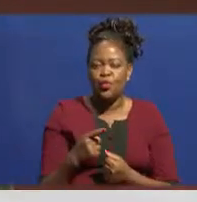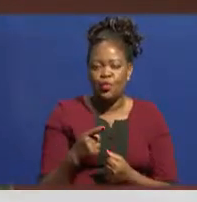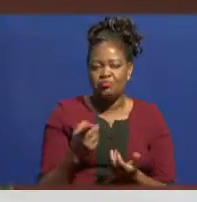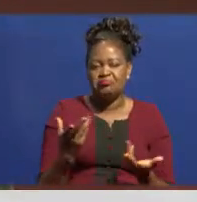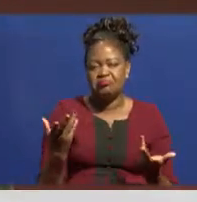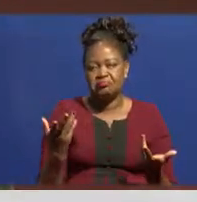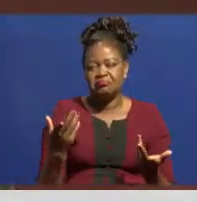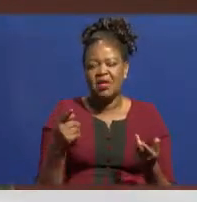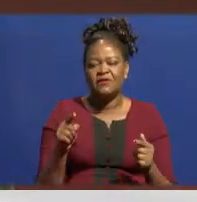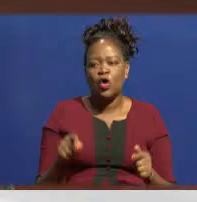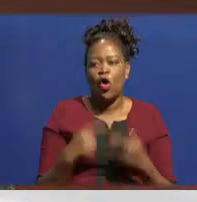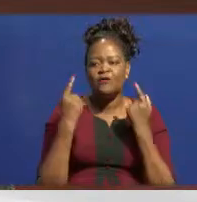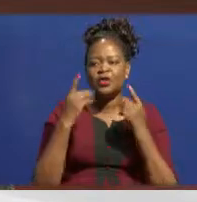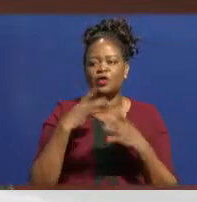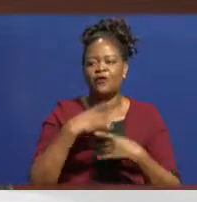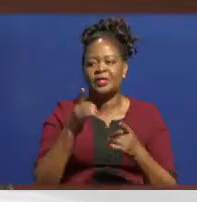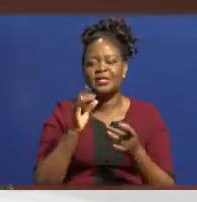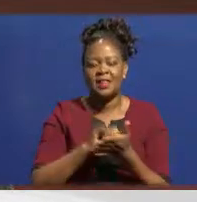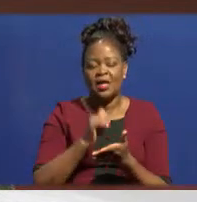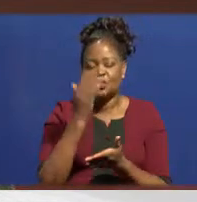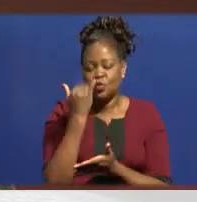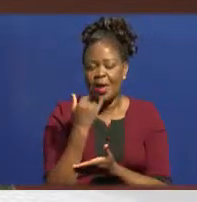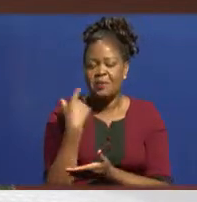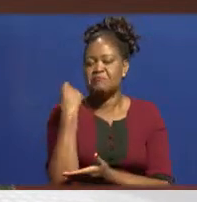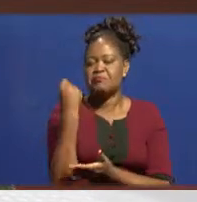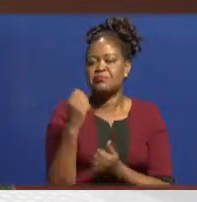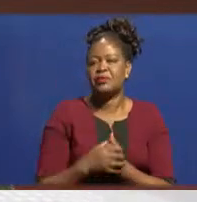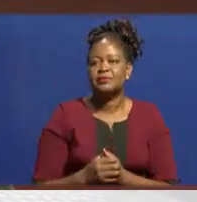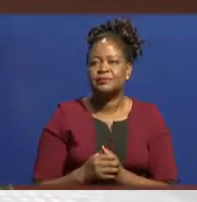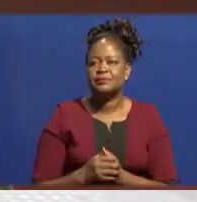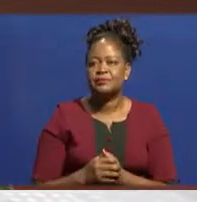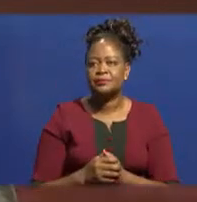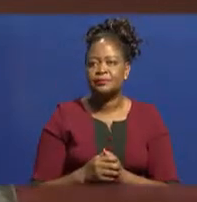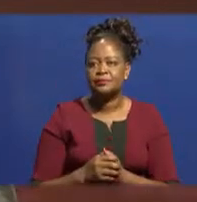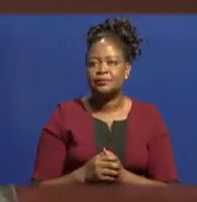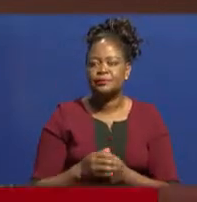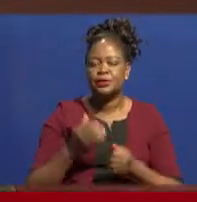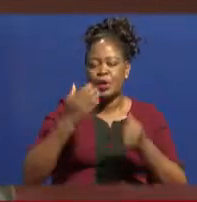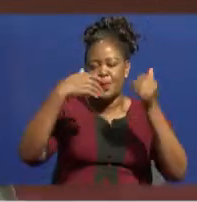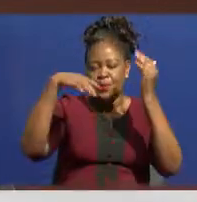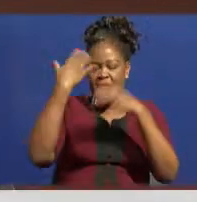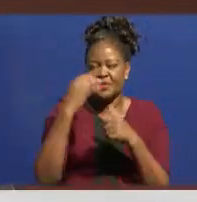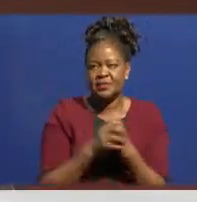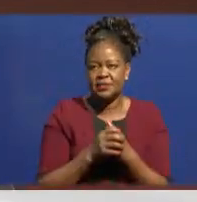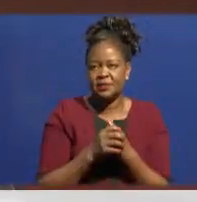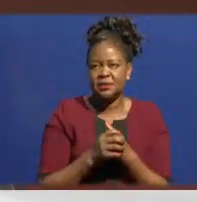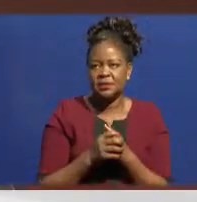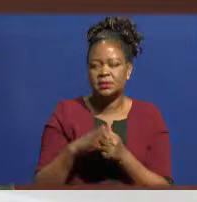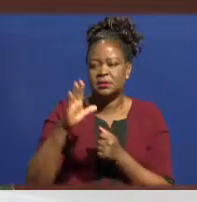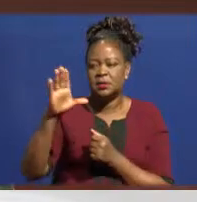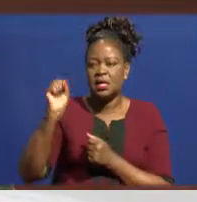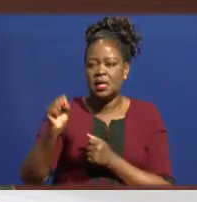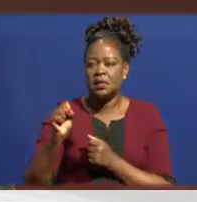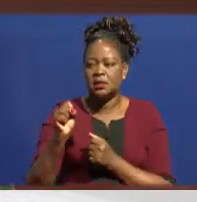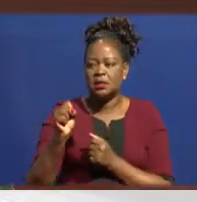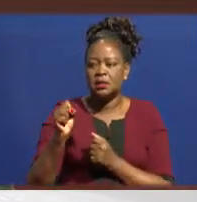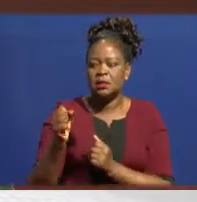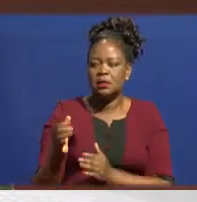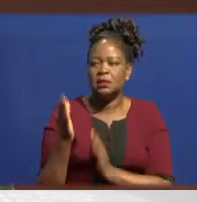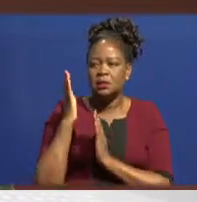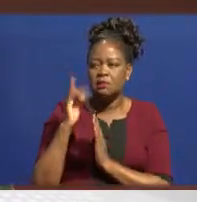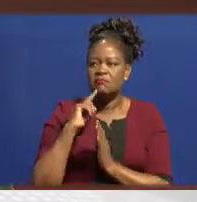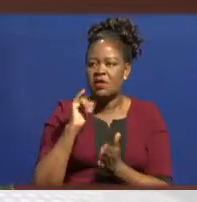there will be conflict of interest. And that's why recently, Professor C.S. Kindiki said